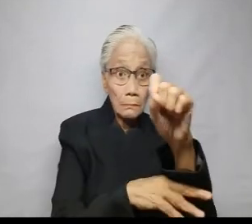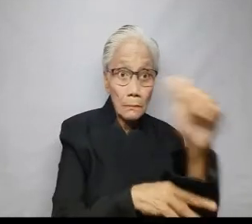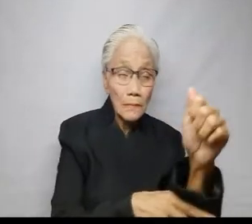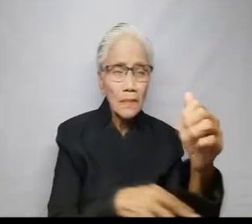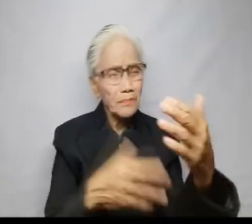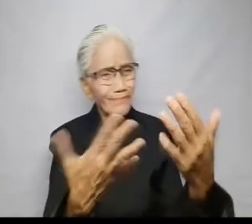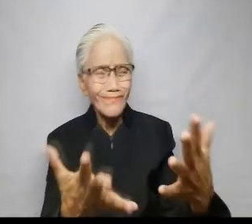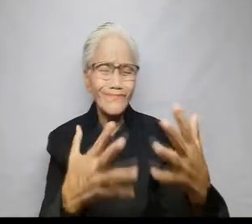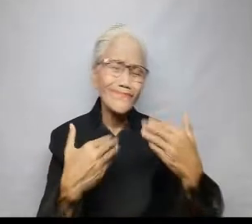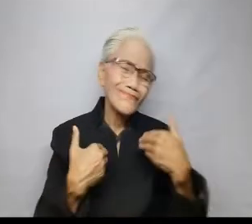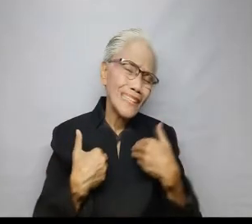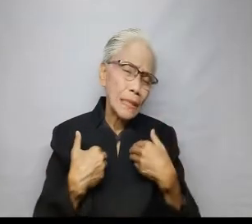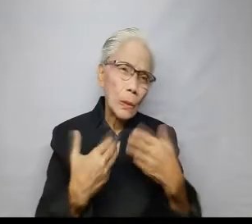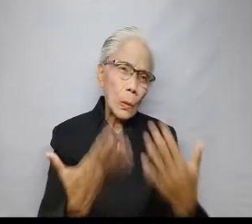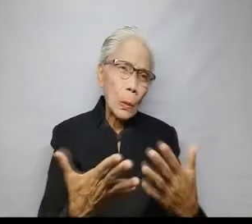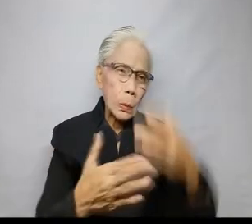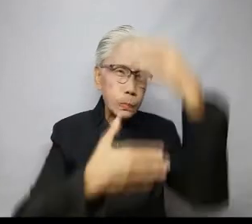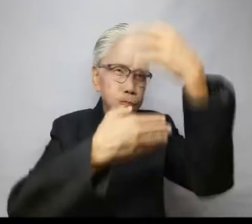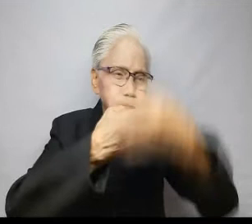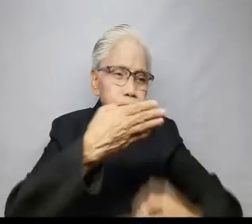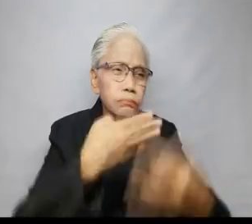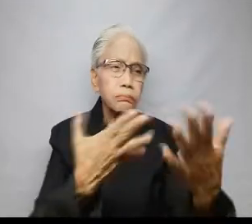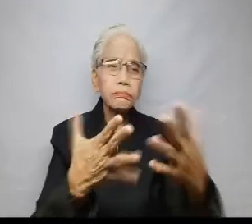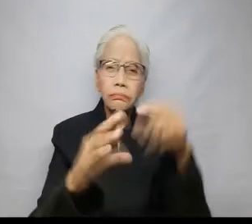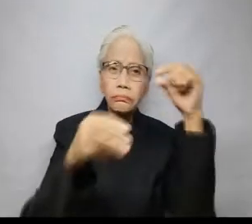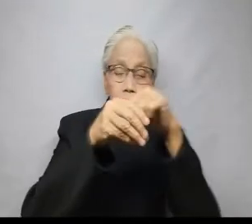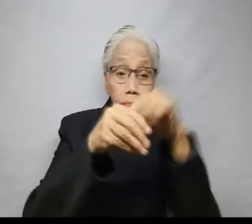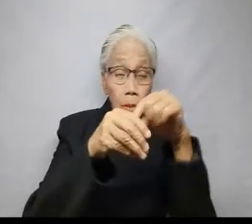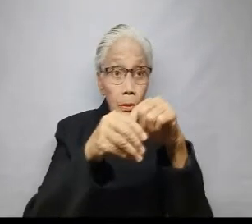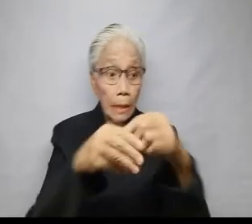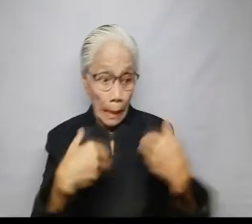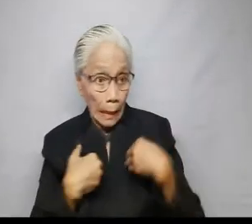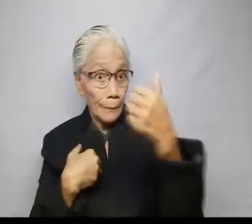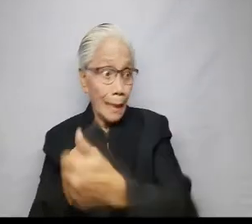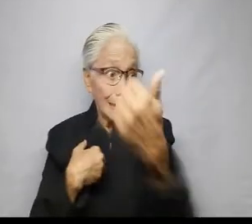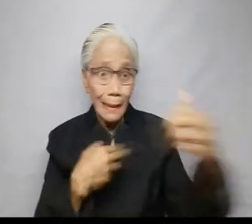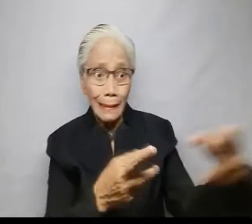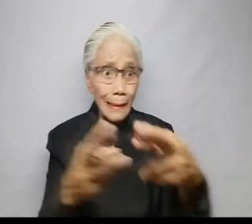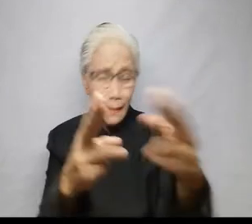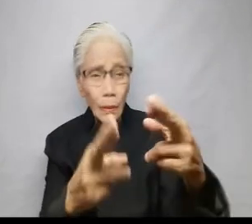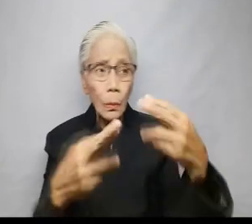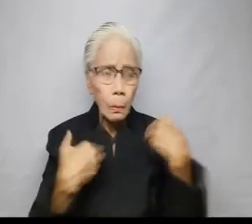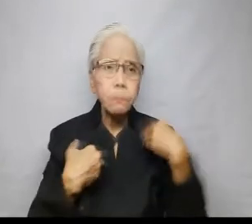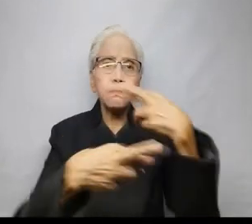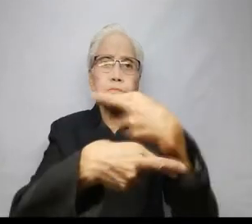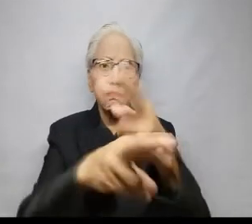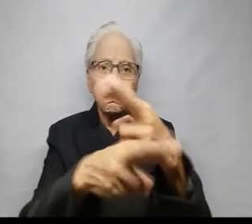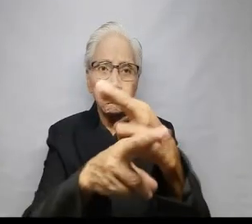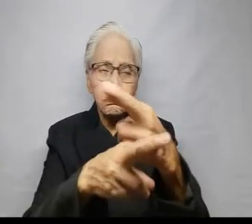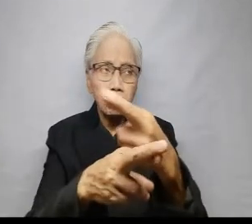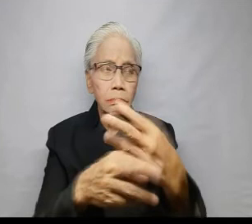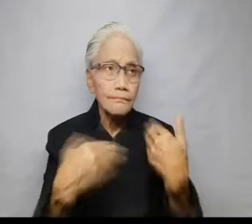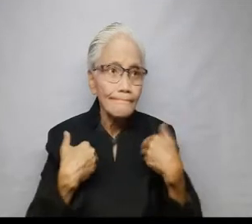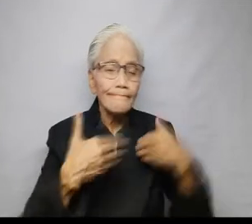before crossing EDSA. To make matters worse, just about in front of High Top Supermarket, was another road digging